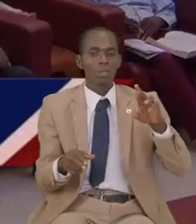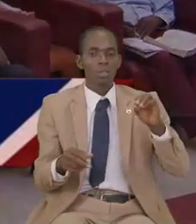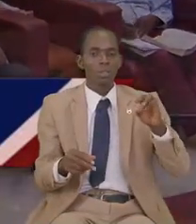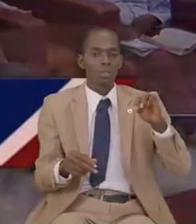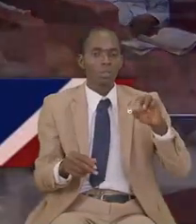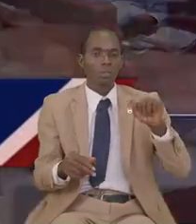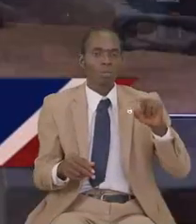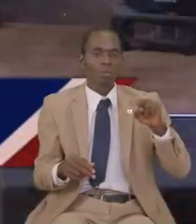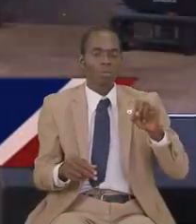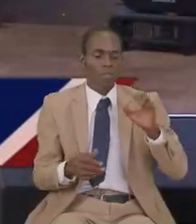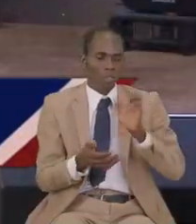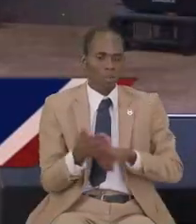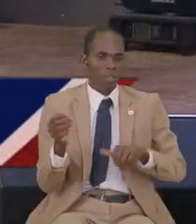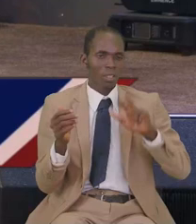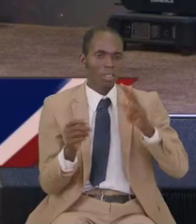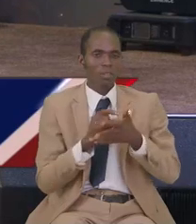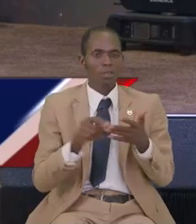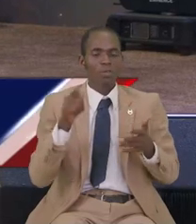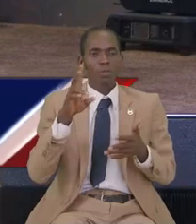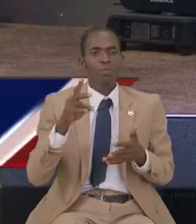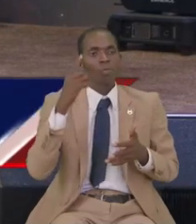verse 23. For all